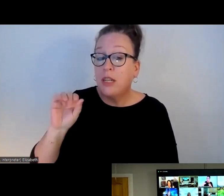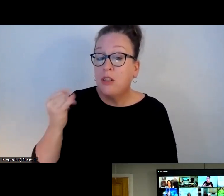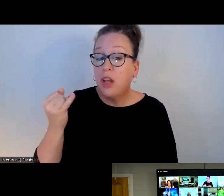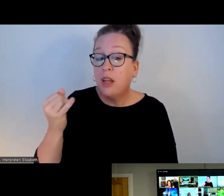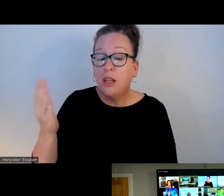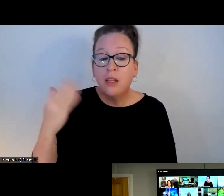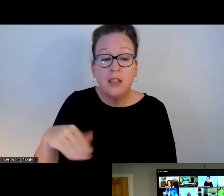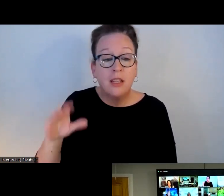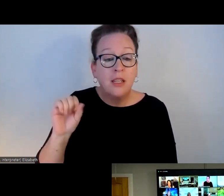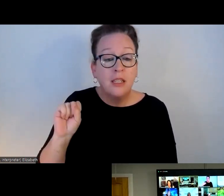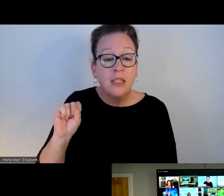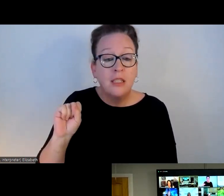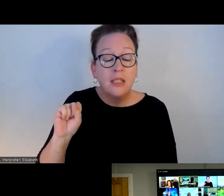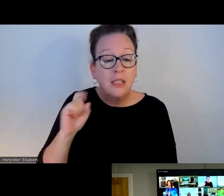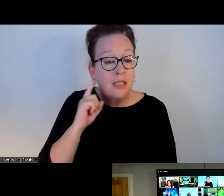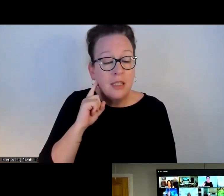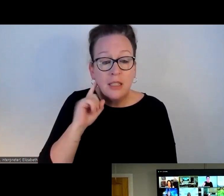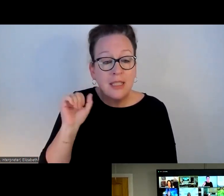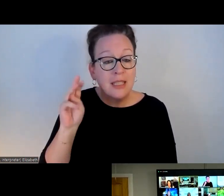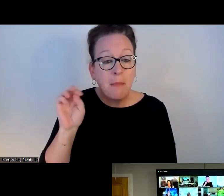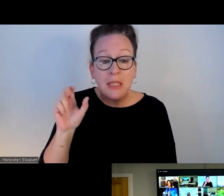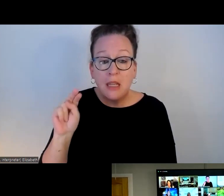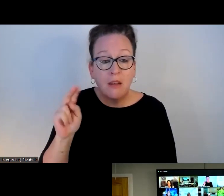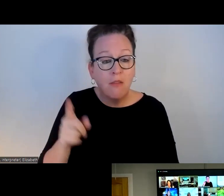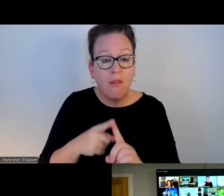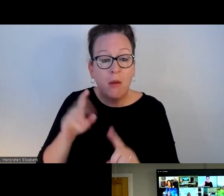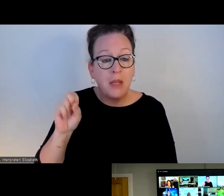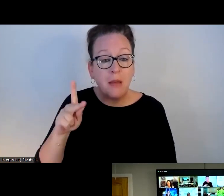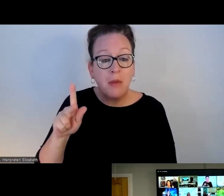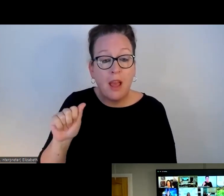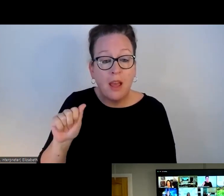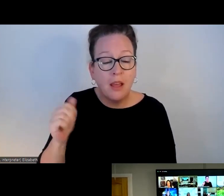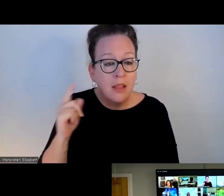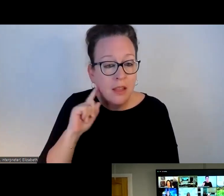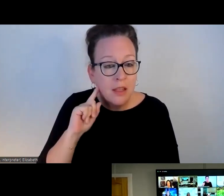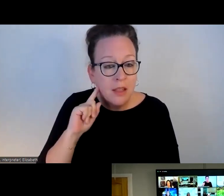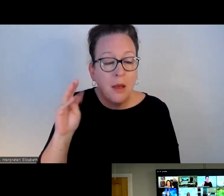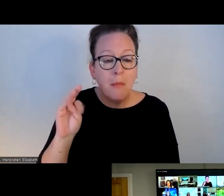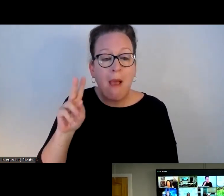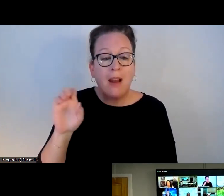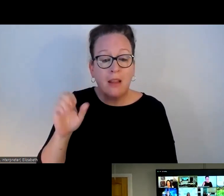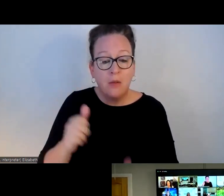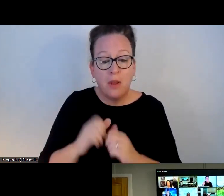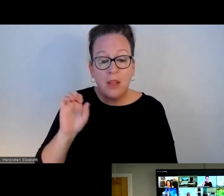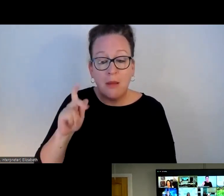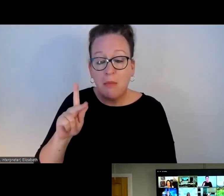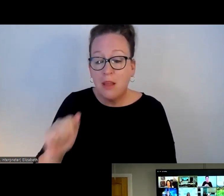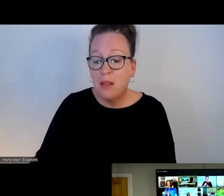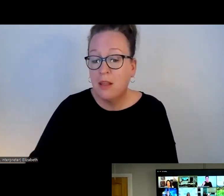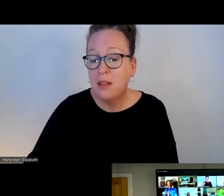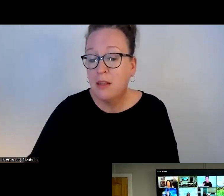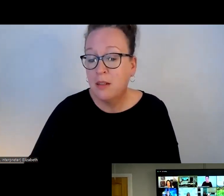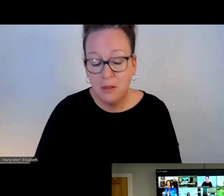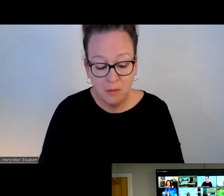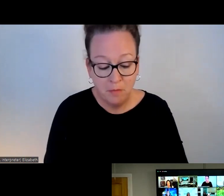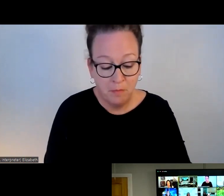from DEP, Department of Environmental Protection, Madeline also with DEP. Thank you for being here.